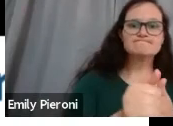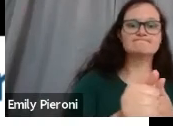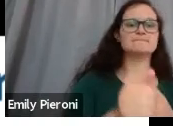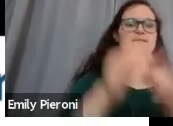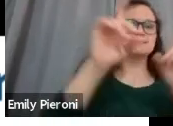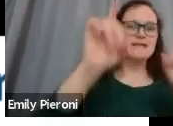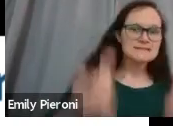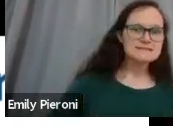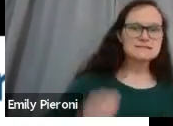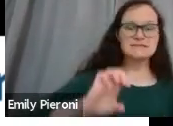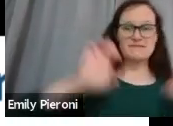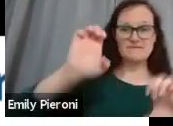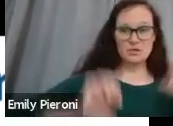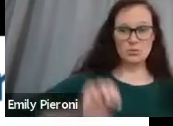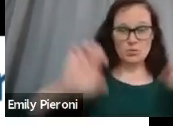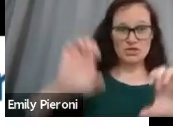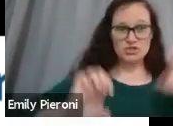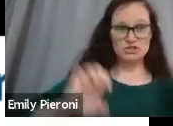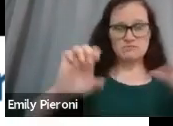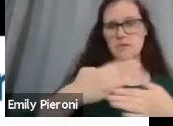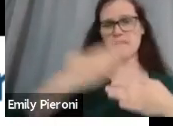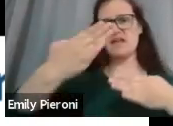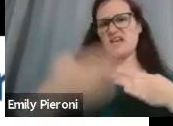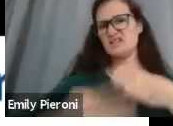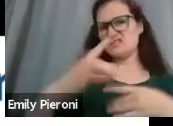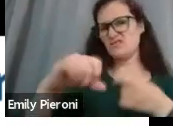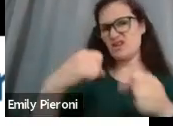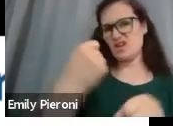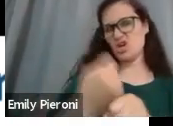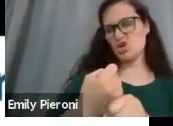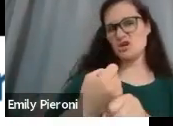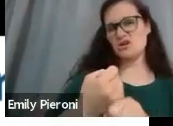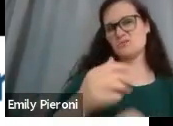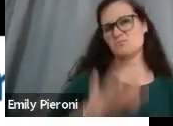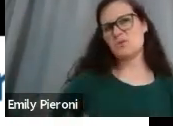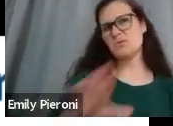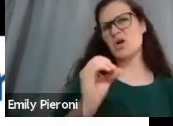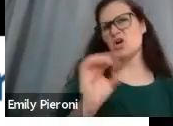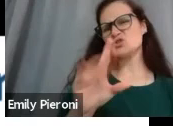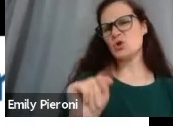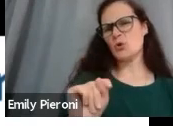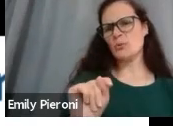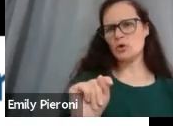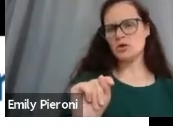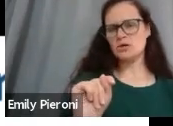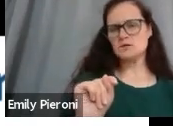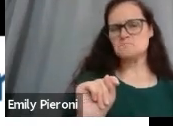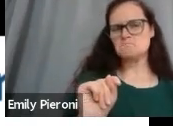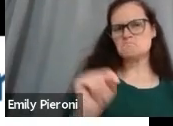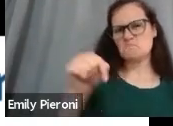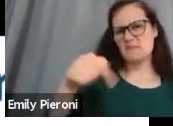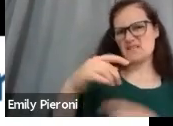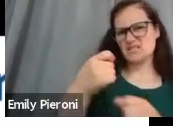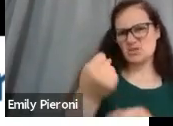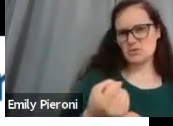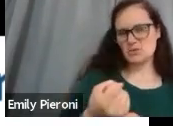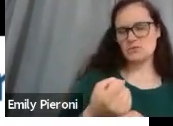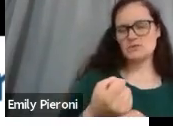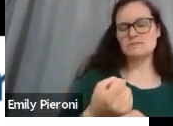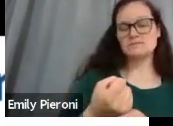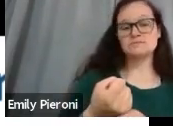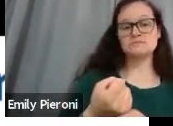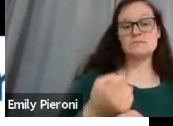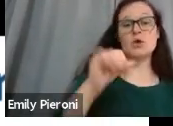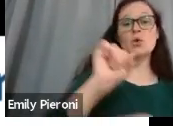evaluation by the end of this year, in October timeframe. We're working with 15